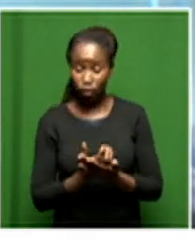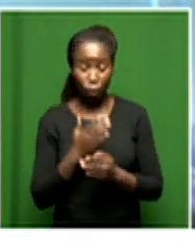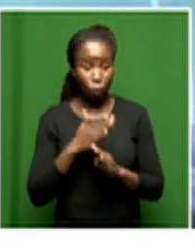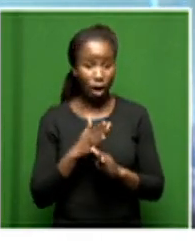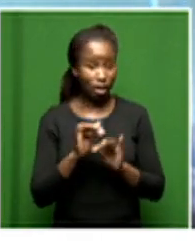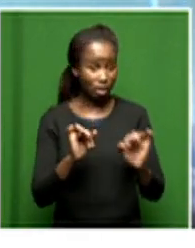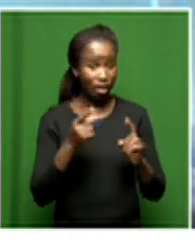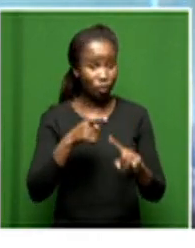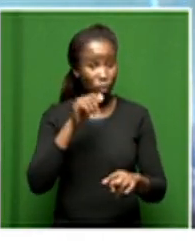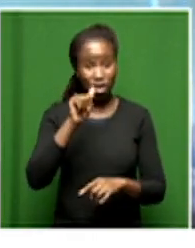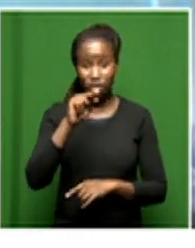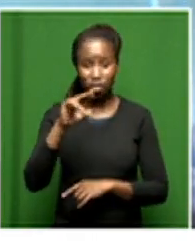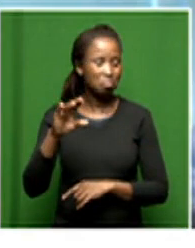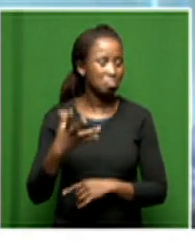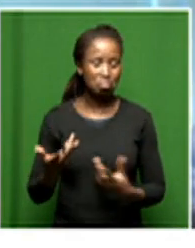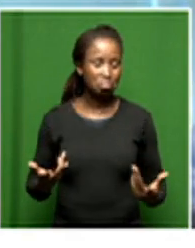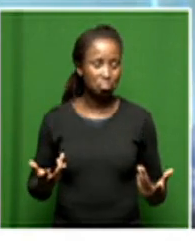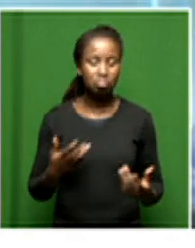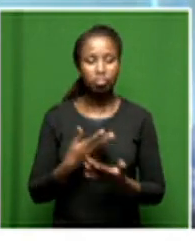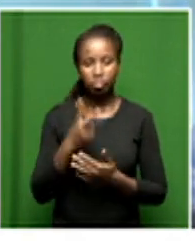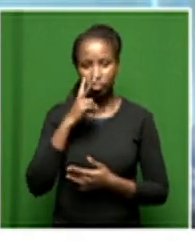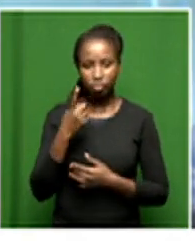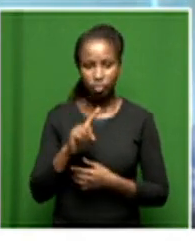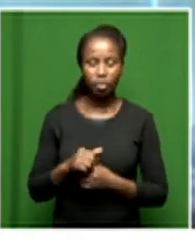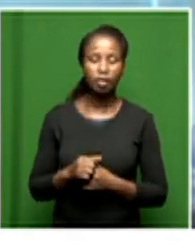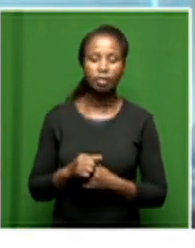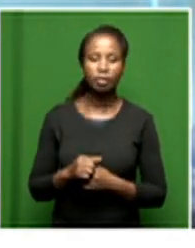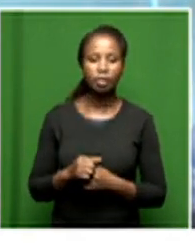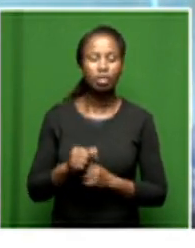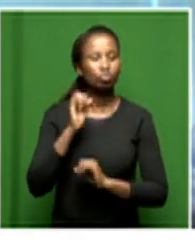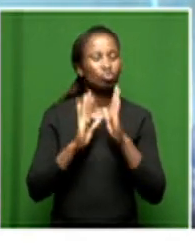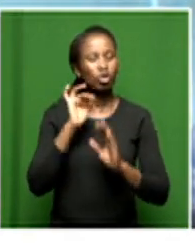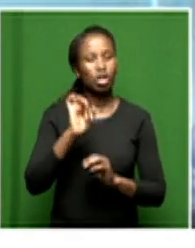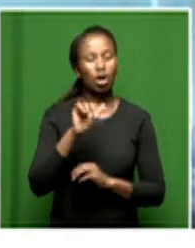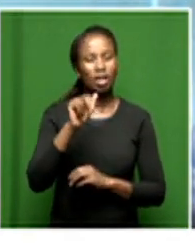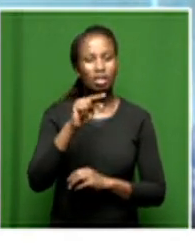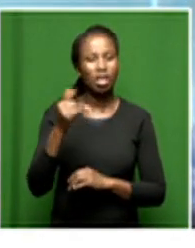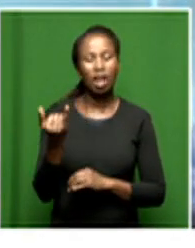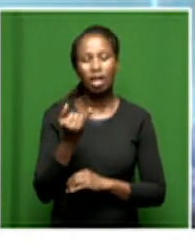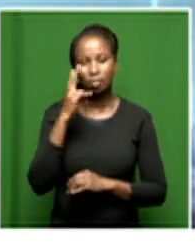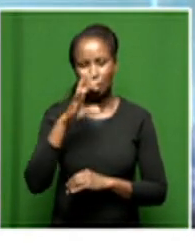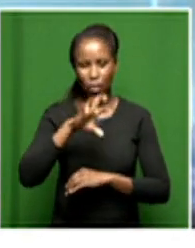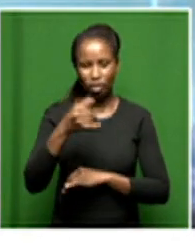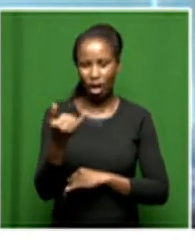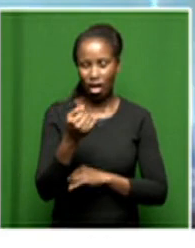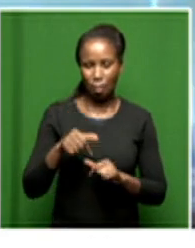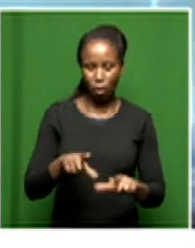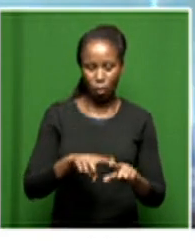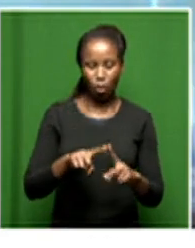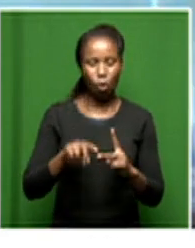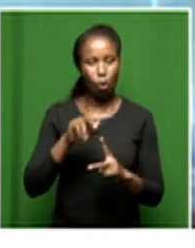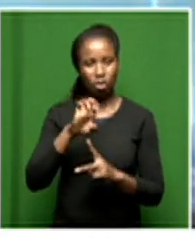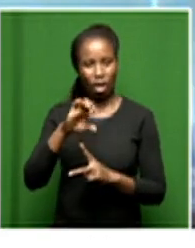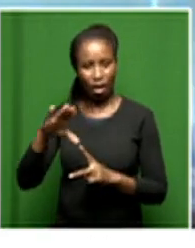the ANC. If you look at the historic heartland of the ANC, provinces like Limpopo and the Eastern Cape, they had an